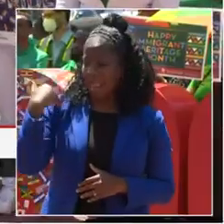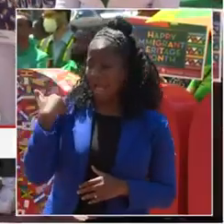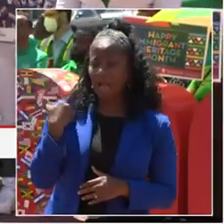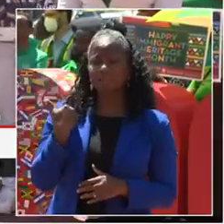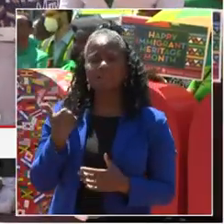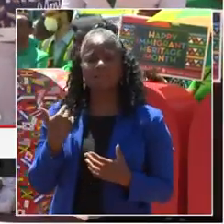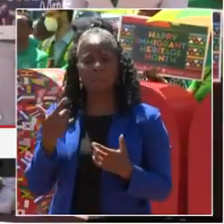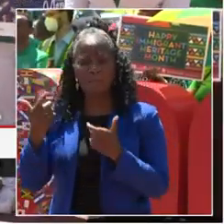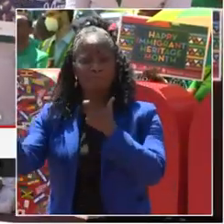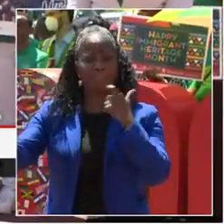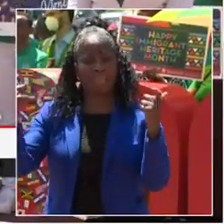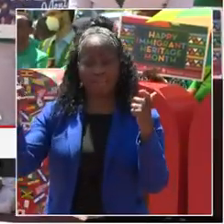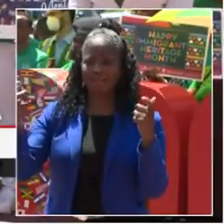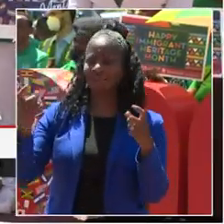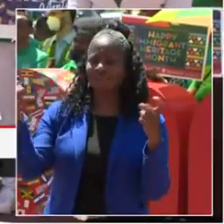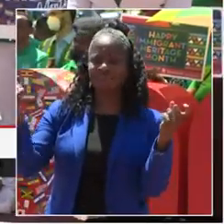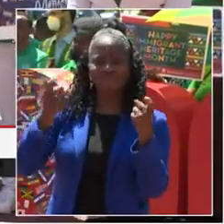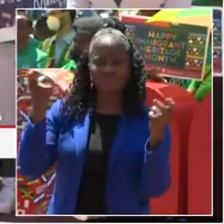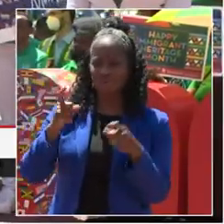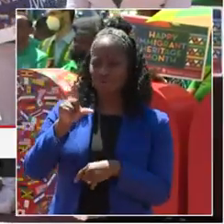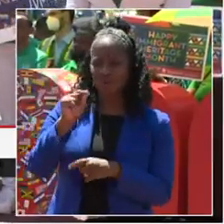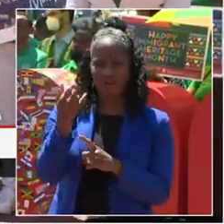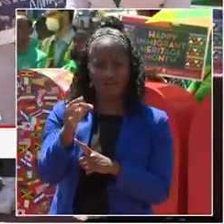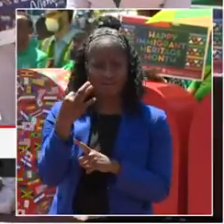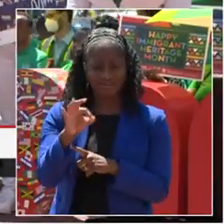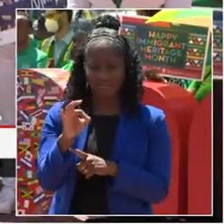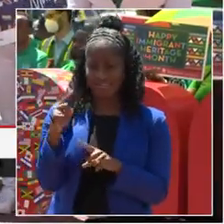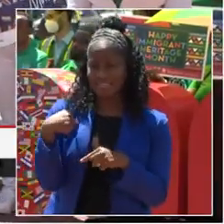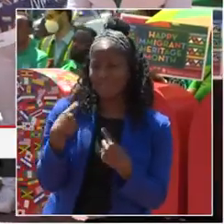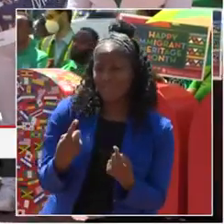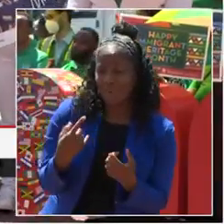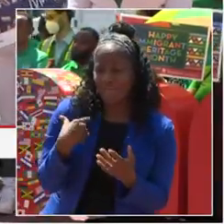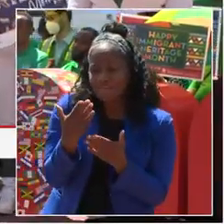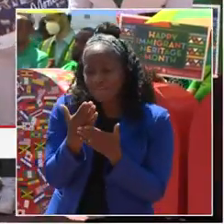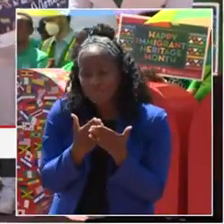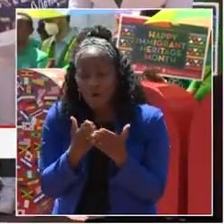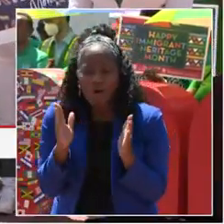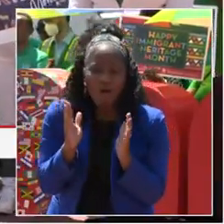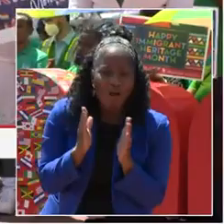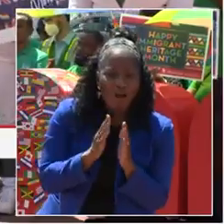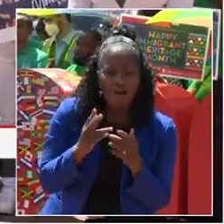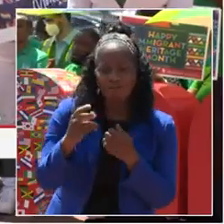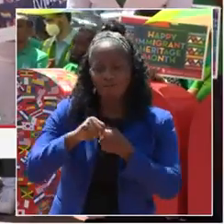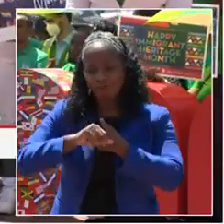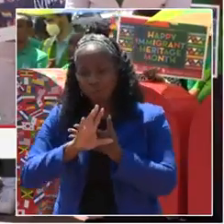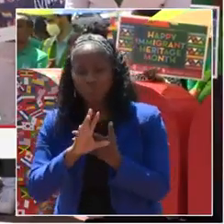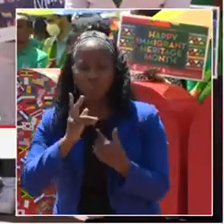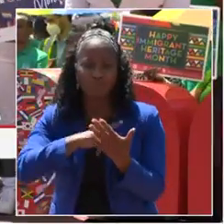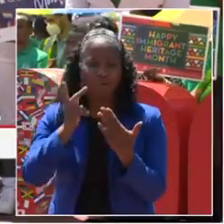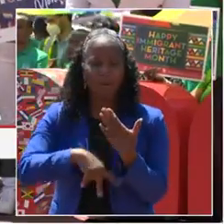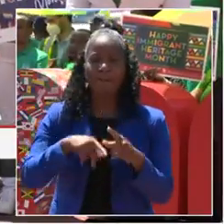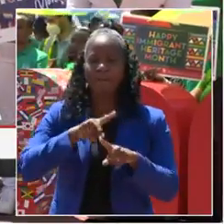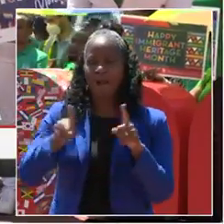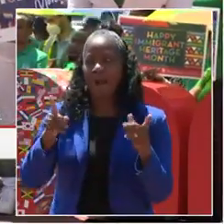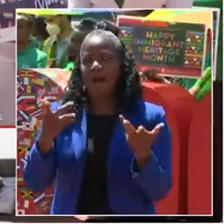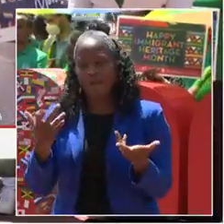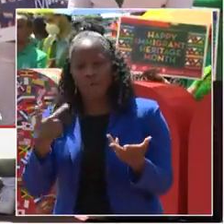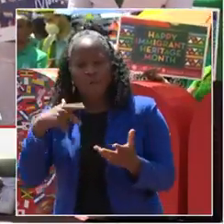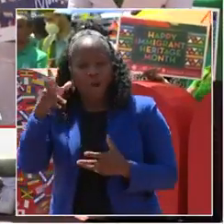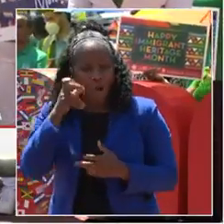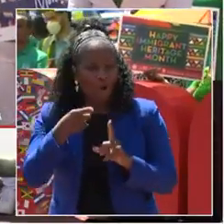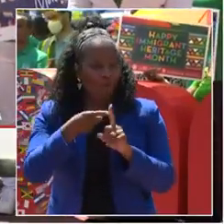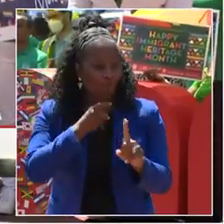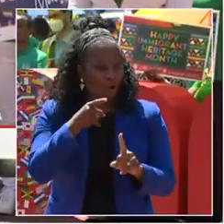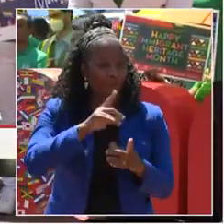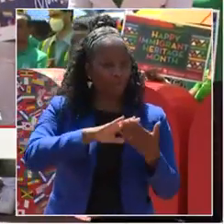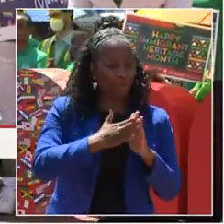in 2019. And since then, we've hosted many hybrid events and many virtual programs, but we kept hearing from the community, when